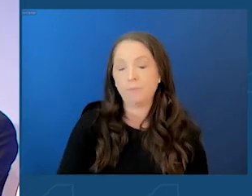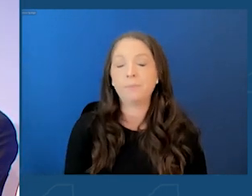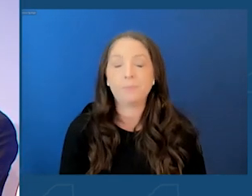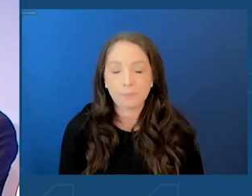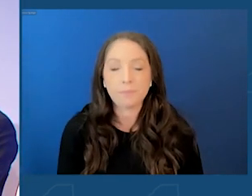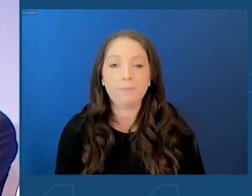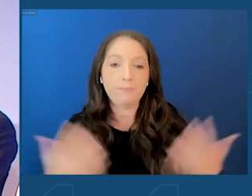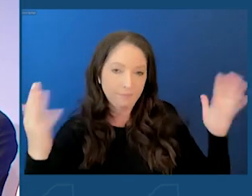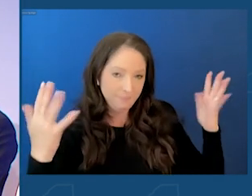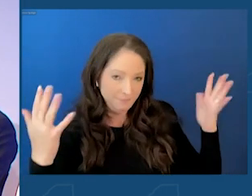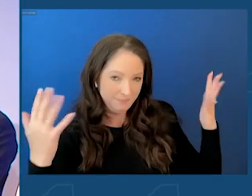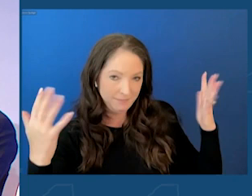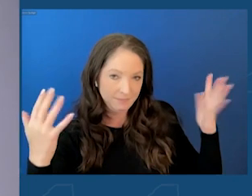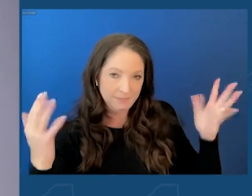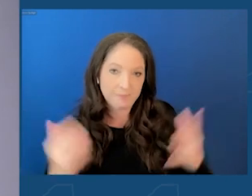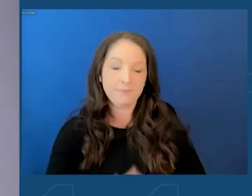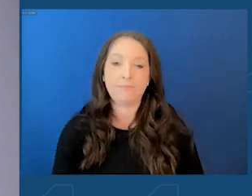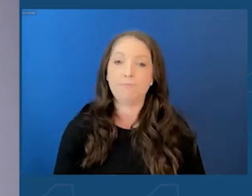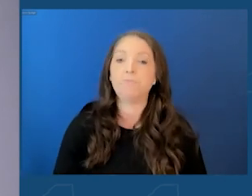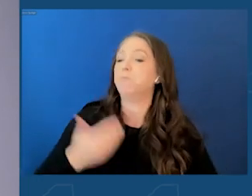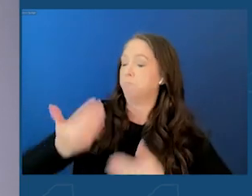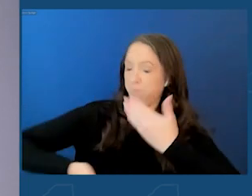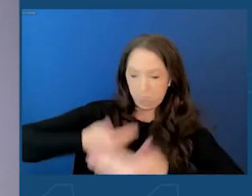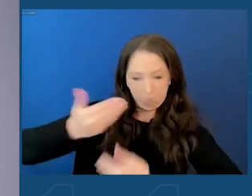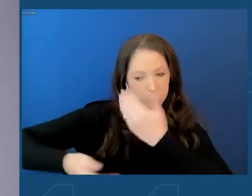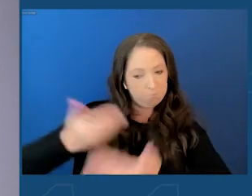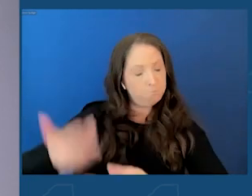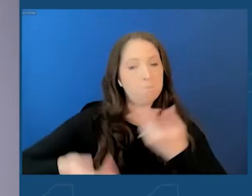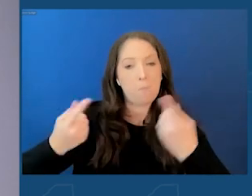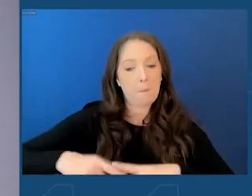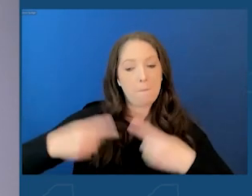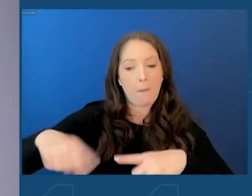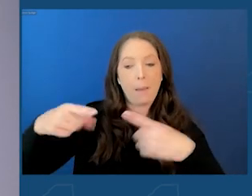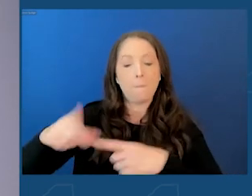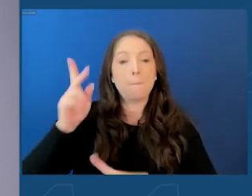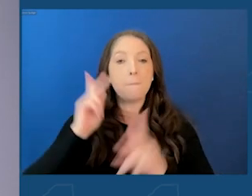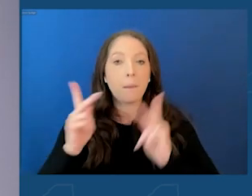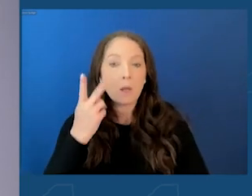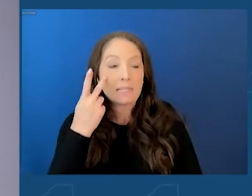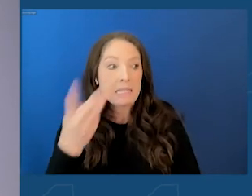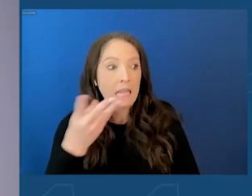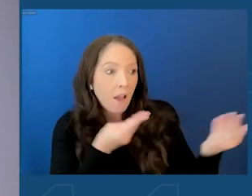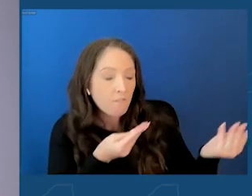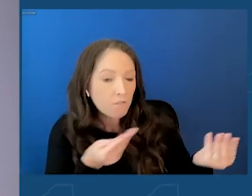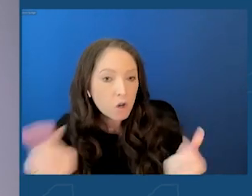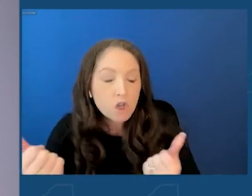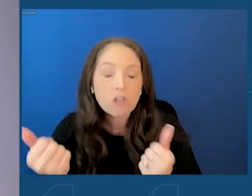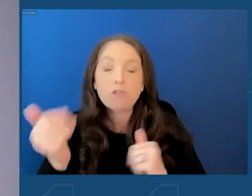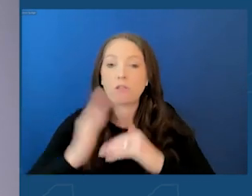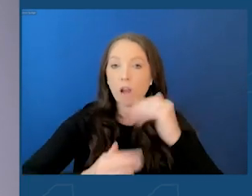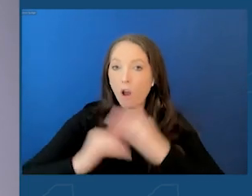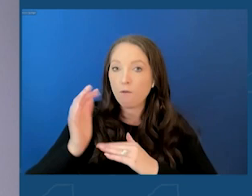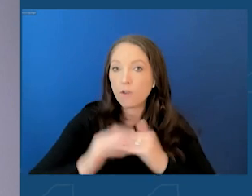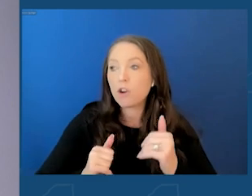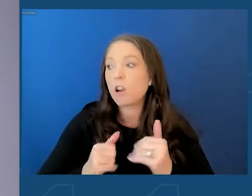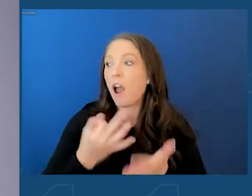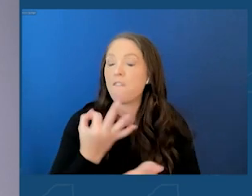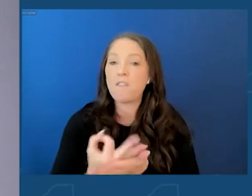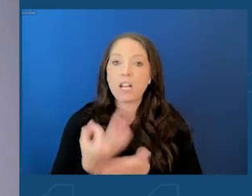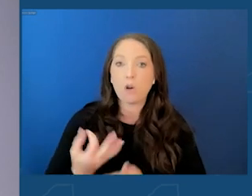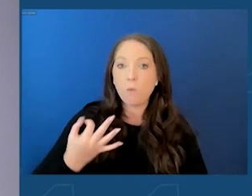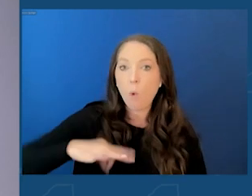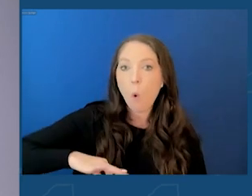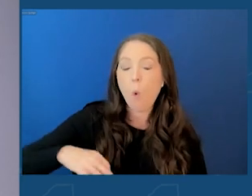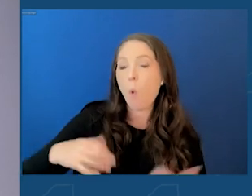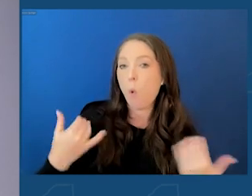And we're on our way. People are seeing the efficiency, the comfort, the financial benefits to heat pumps, and they're so